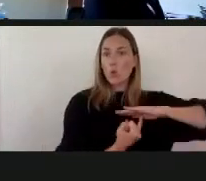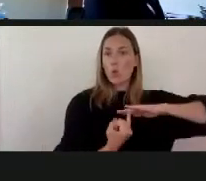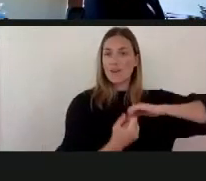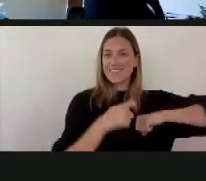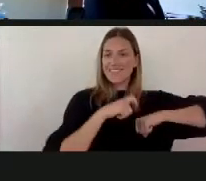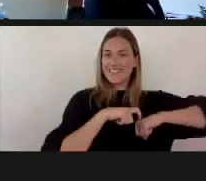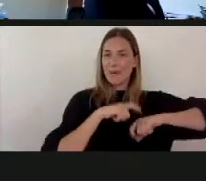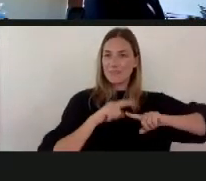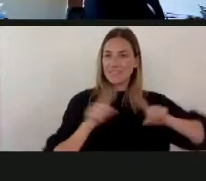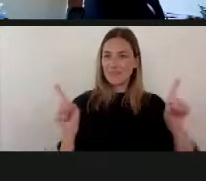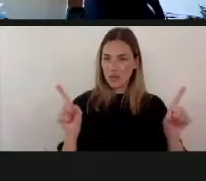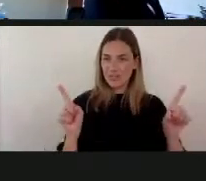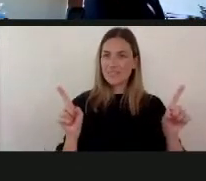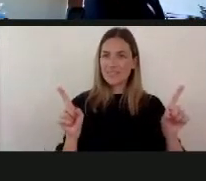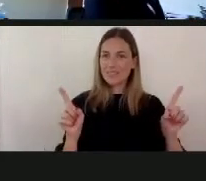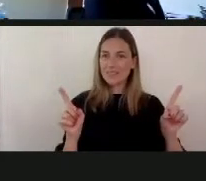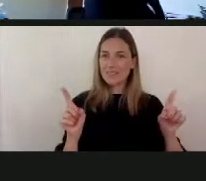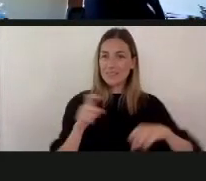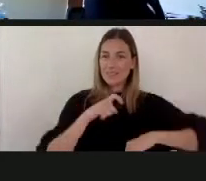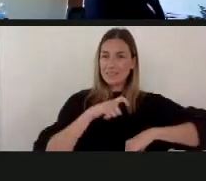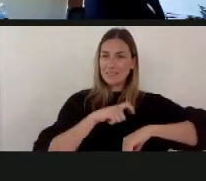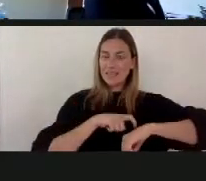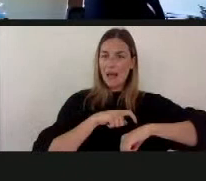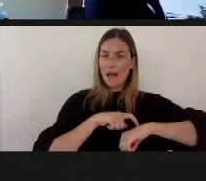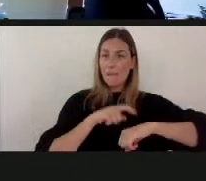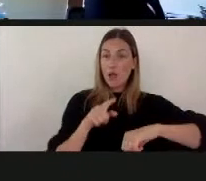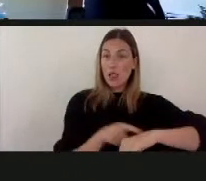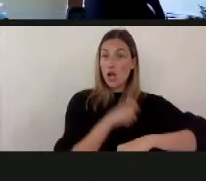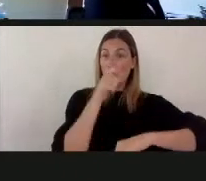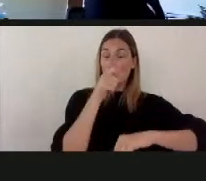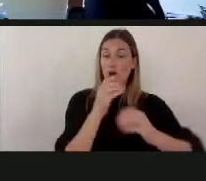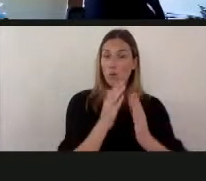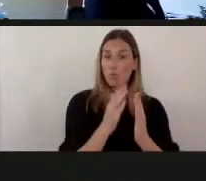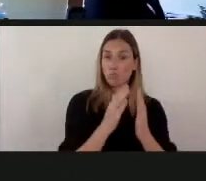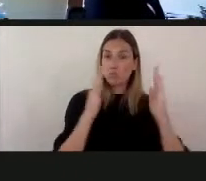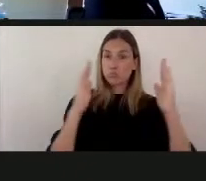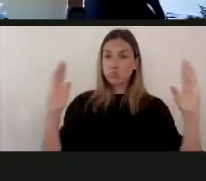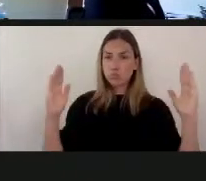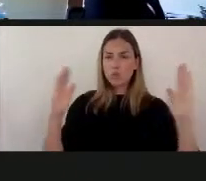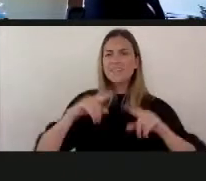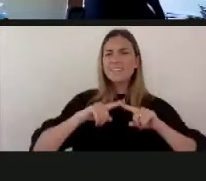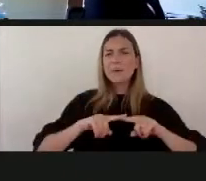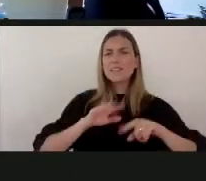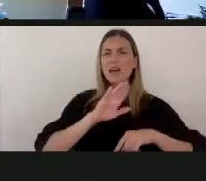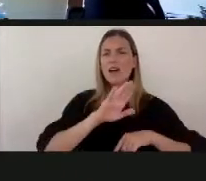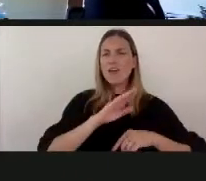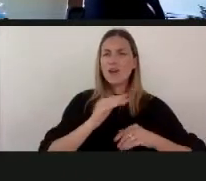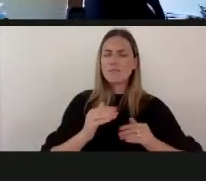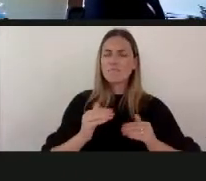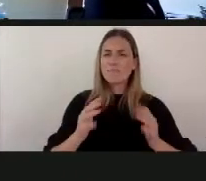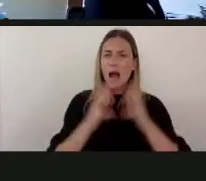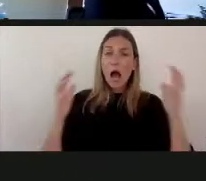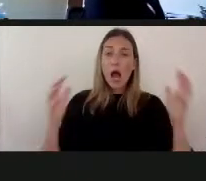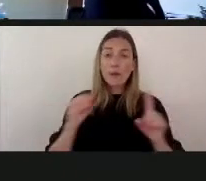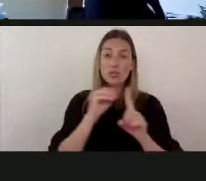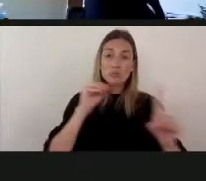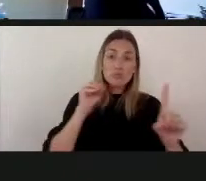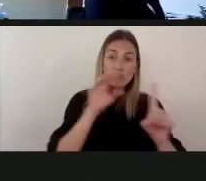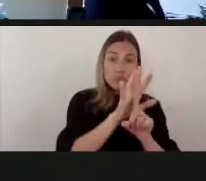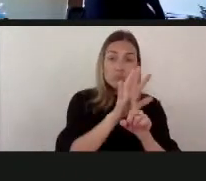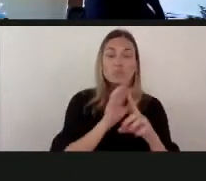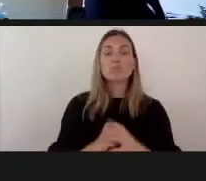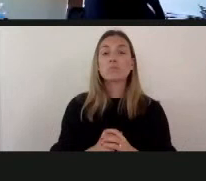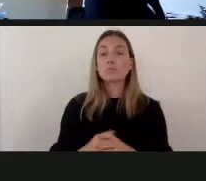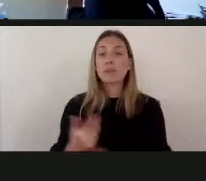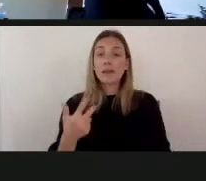different. Their quarantine period is longer, and it does depend on their level of exposure. And our vaccinated individuals